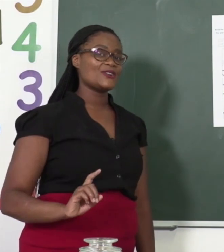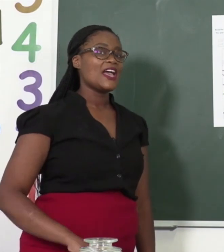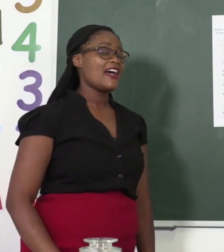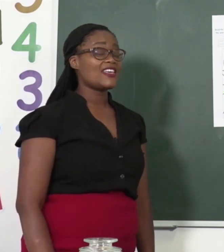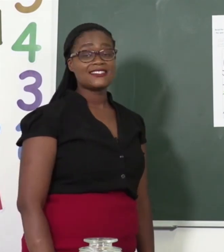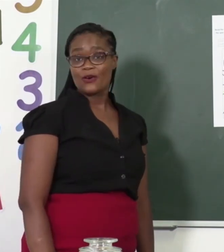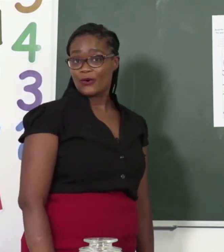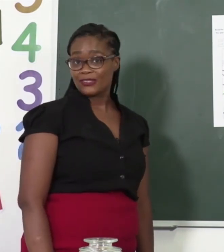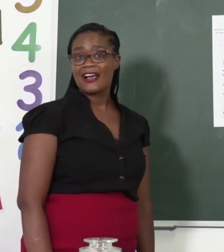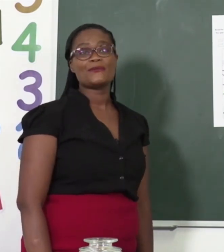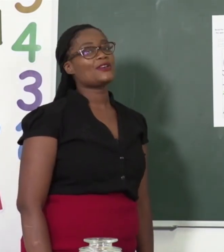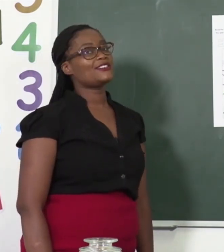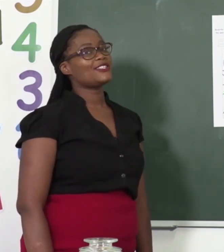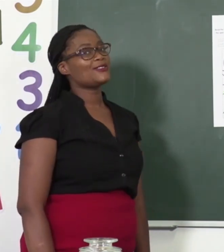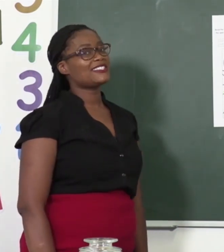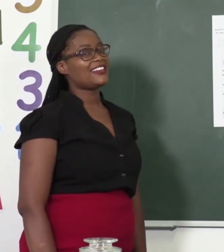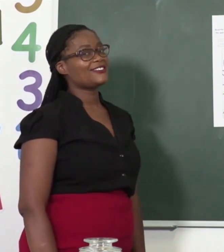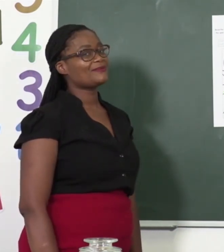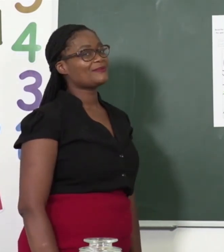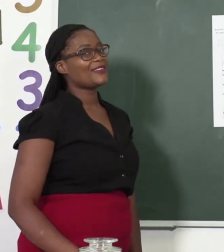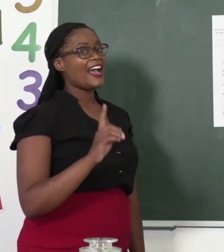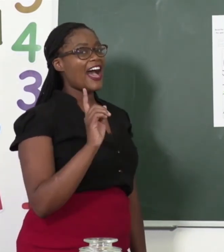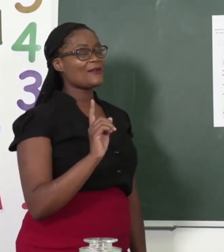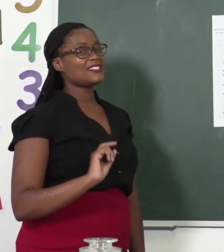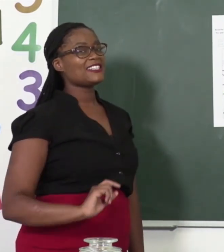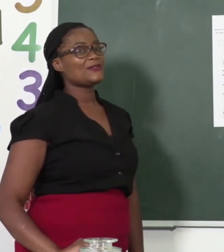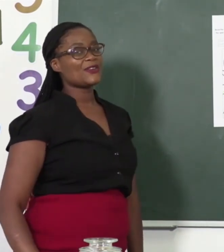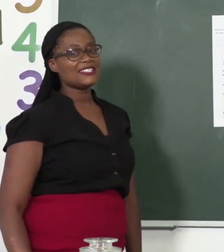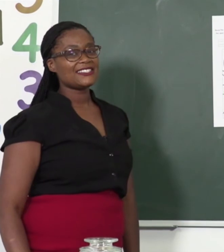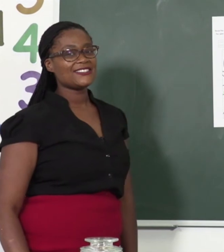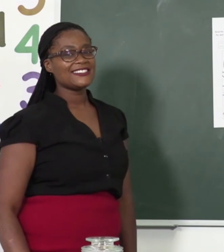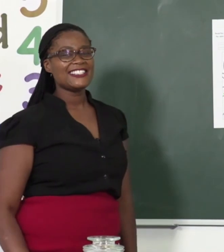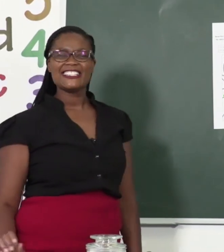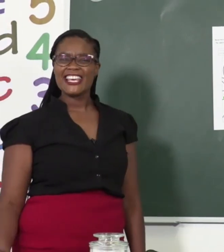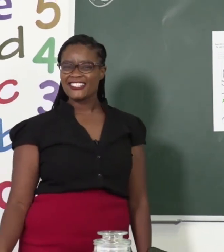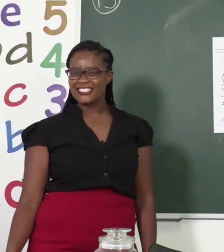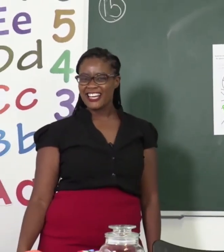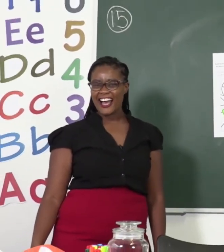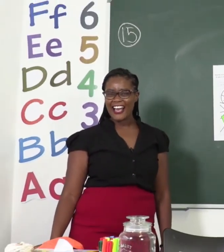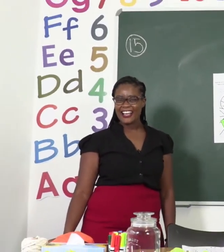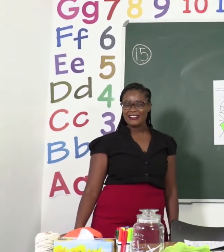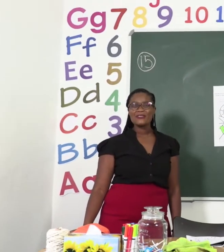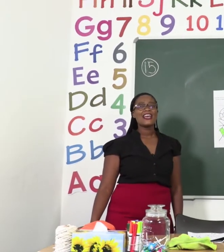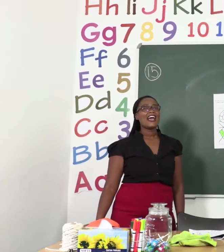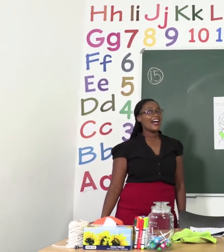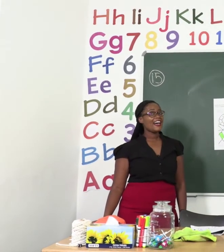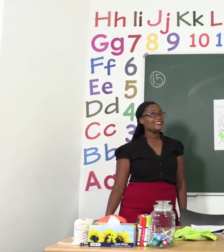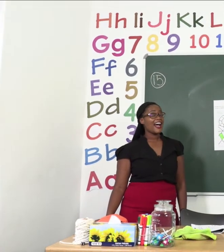yellow. And that's the only time you're going to use yellow. I will see you very soon. Take your time.